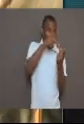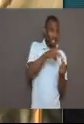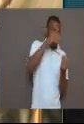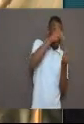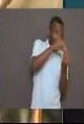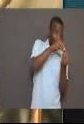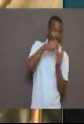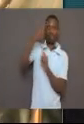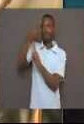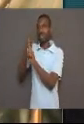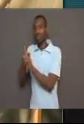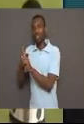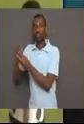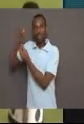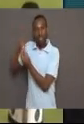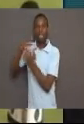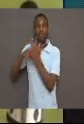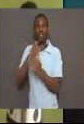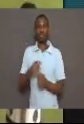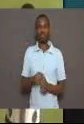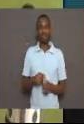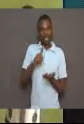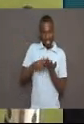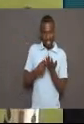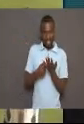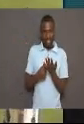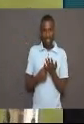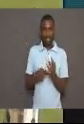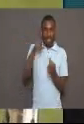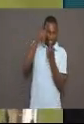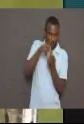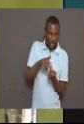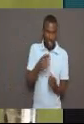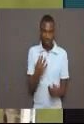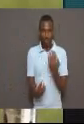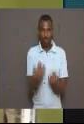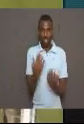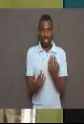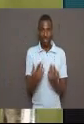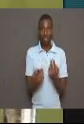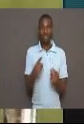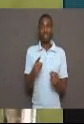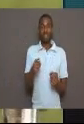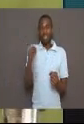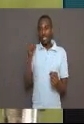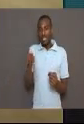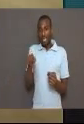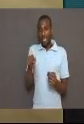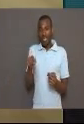As a result, a pressure cooker is able to raise the internal boiling